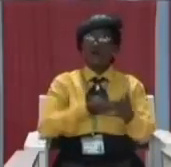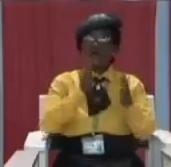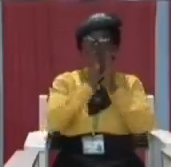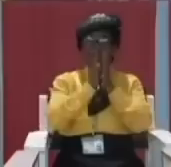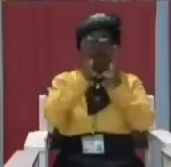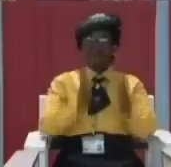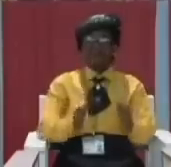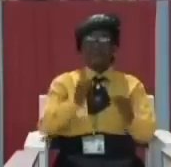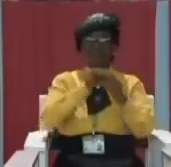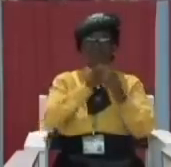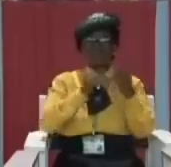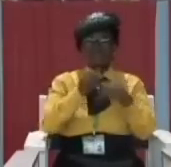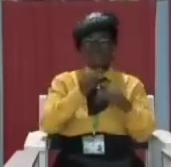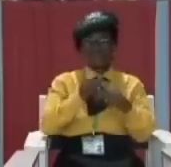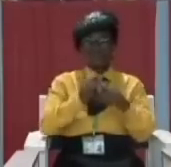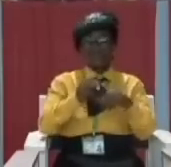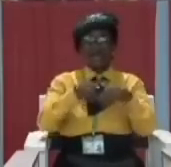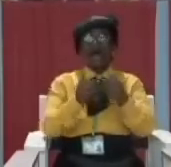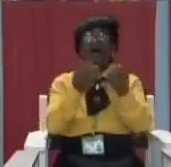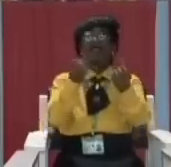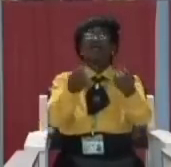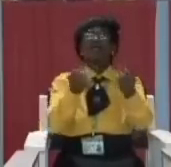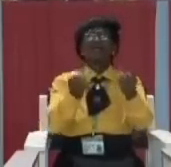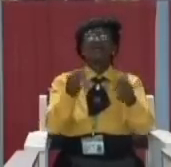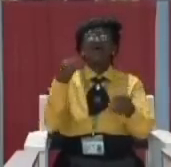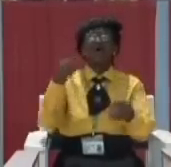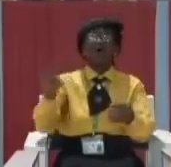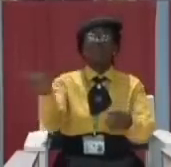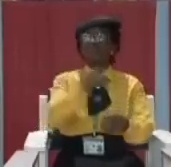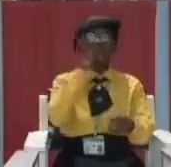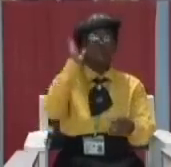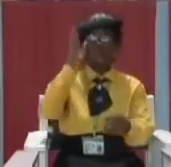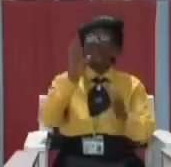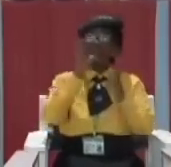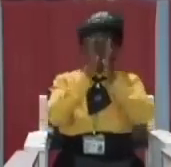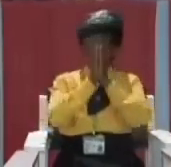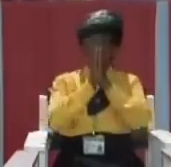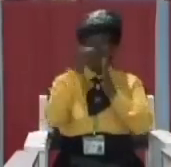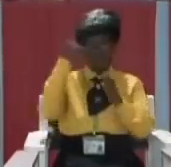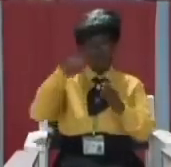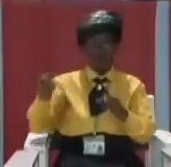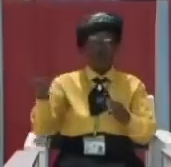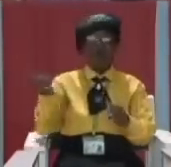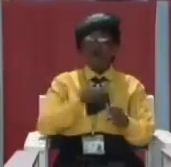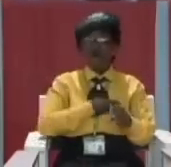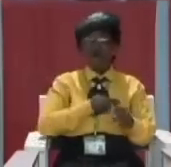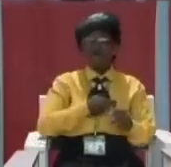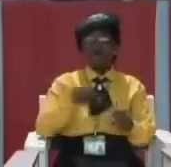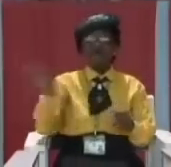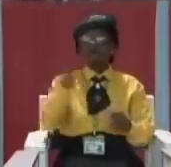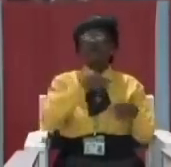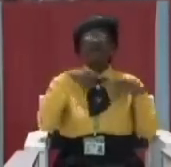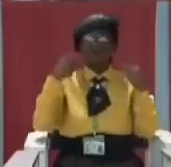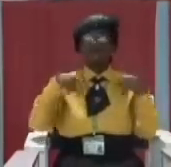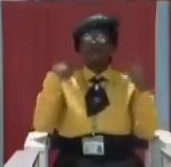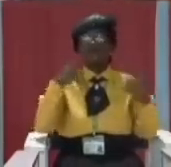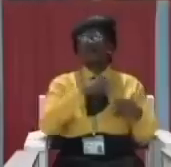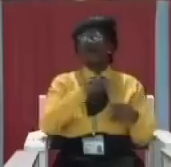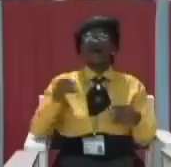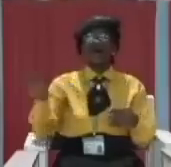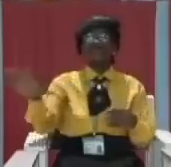us? How many of you will be praying for your pastors and your GO? Okay, say amen, loud and